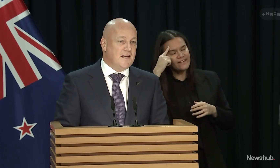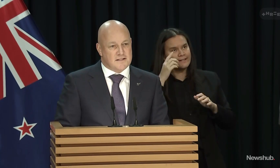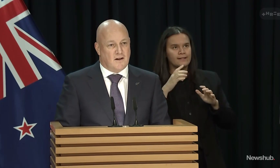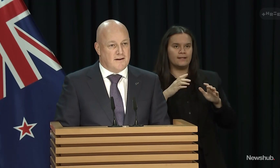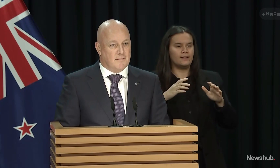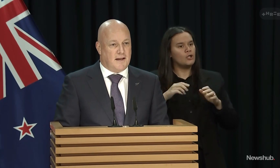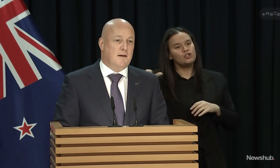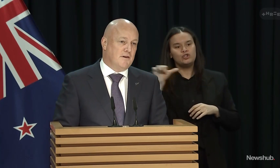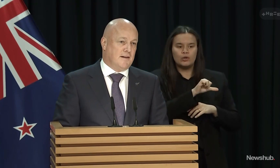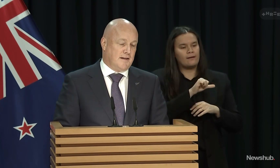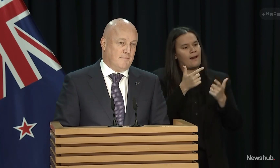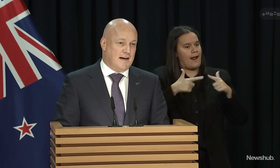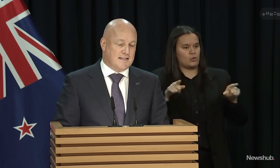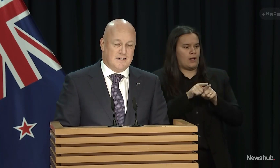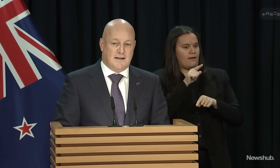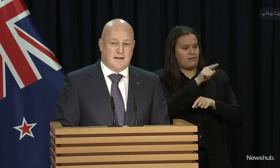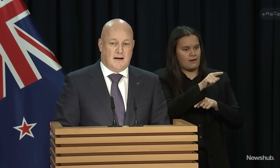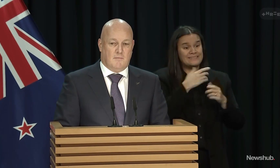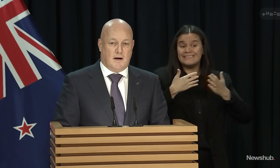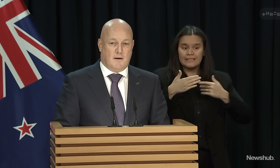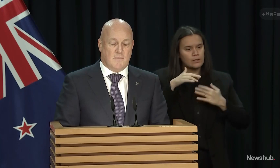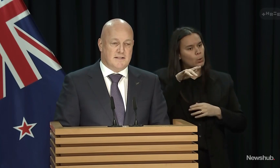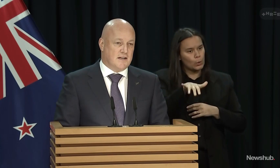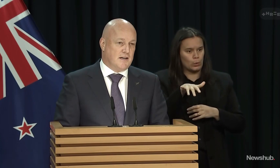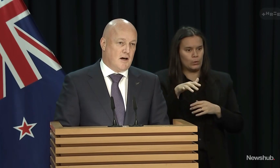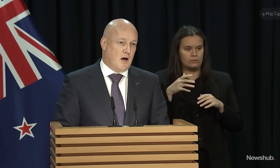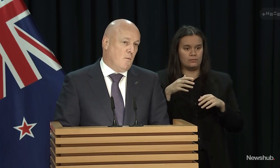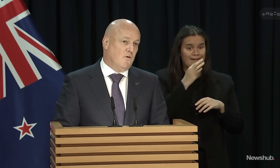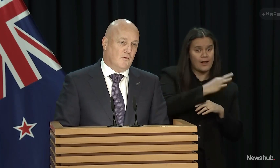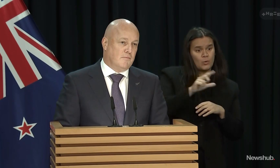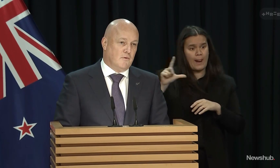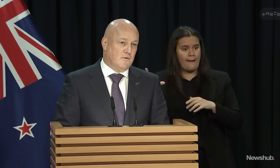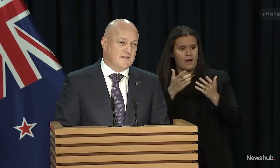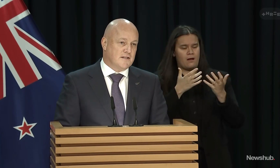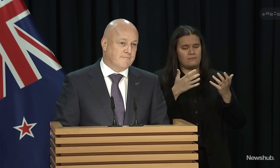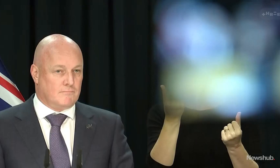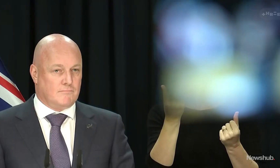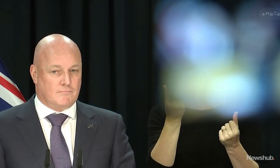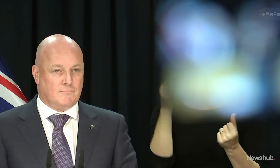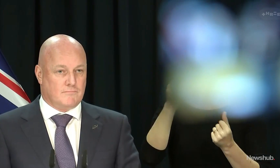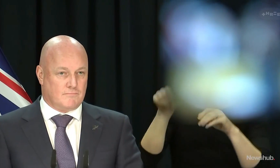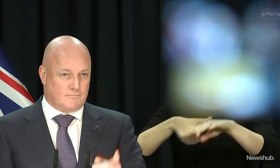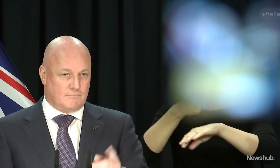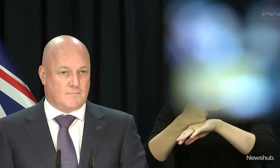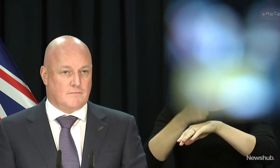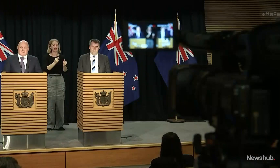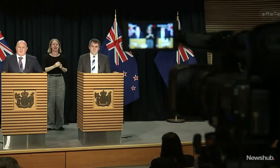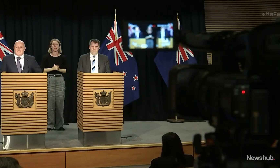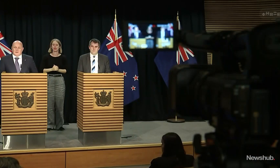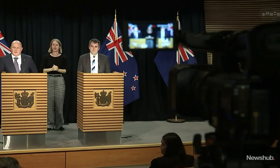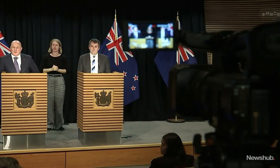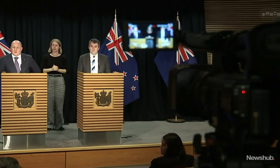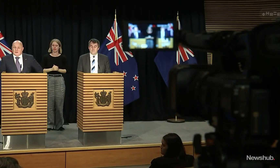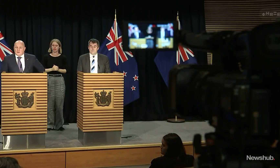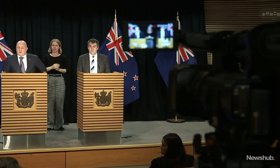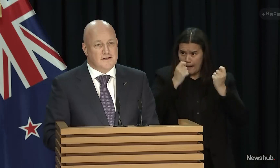on either side from any particular party is actually helpful or necessary. He employed some diplomatic language